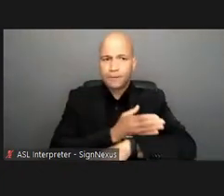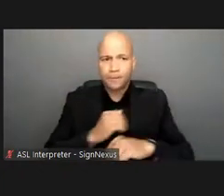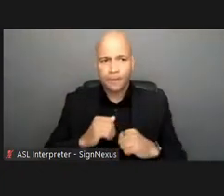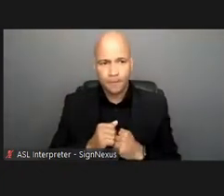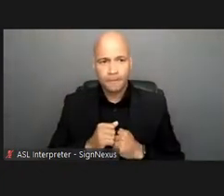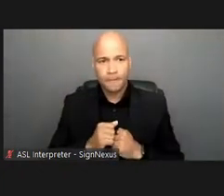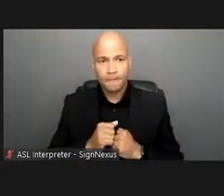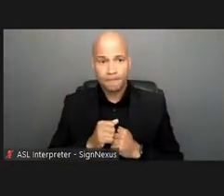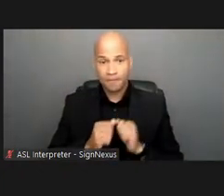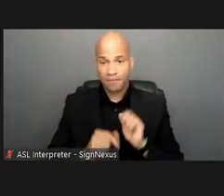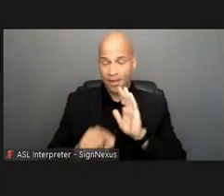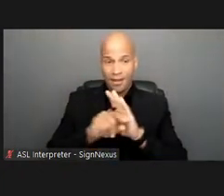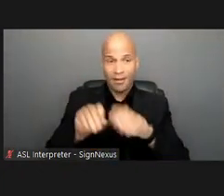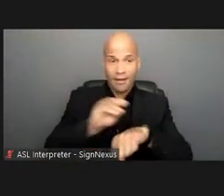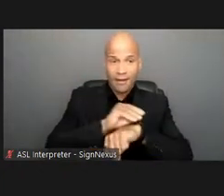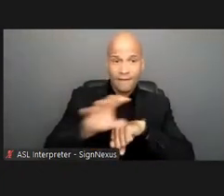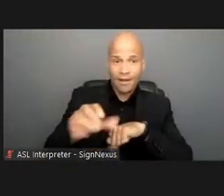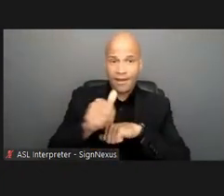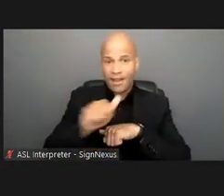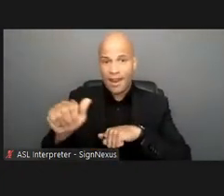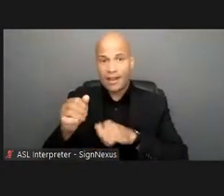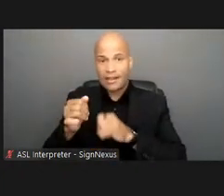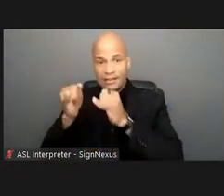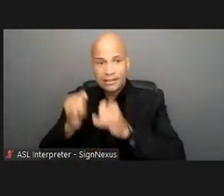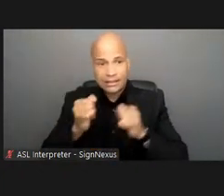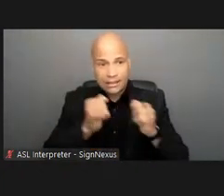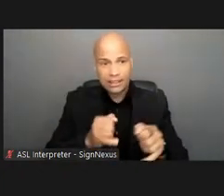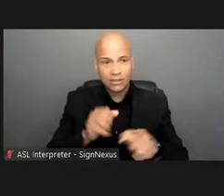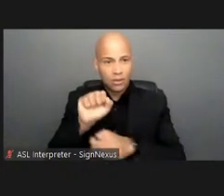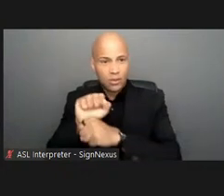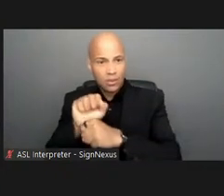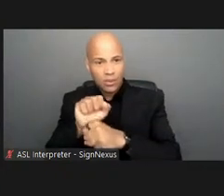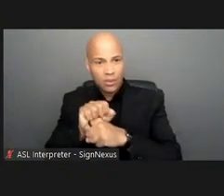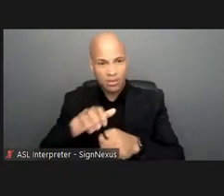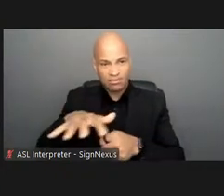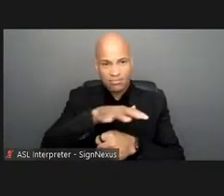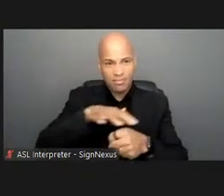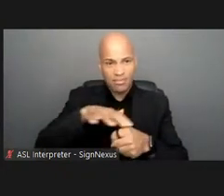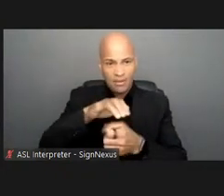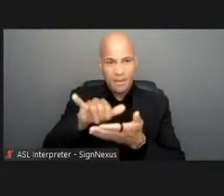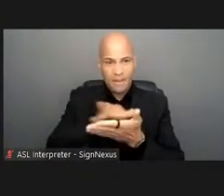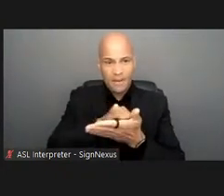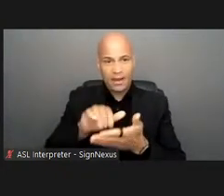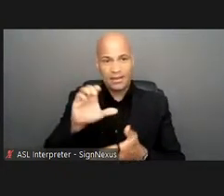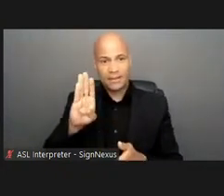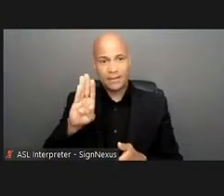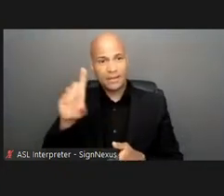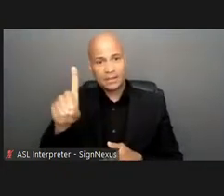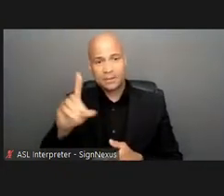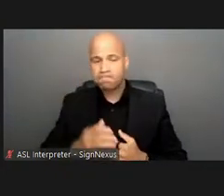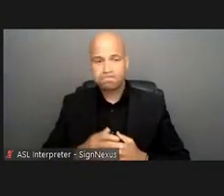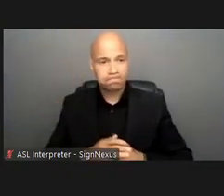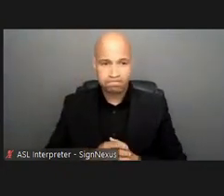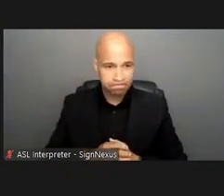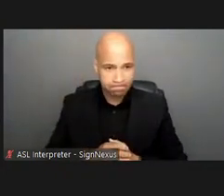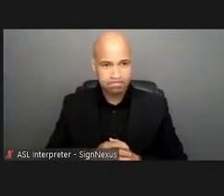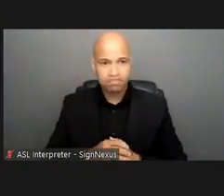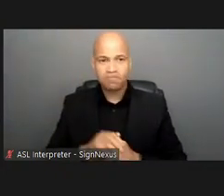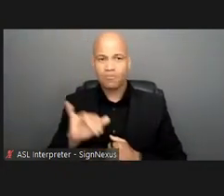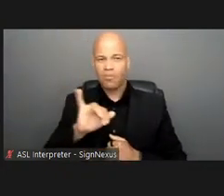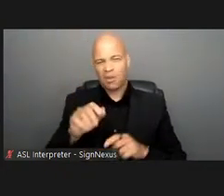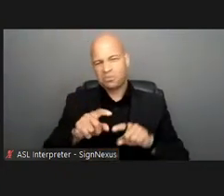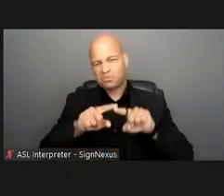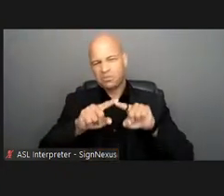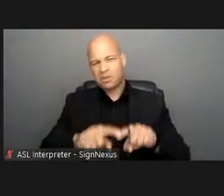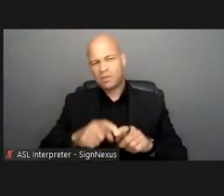there were no adverse effects to any particular industry or occupational category in the Manhattan Central business district depending on the tolling